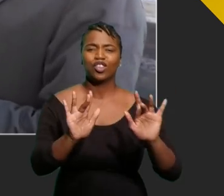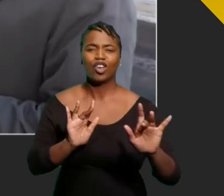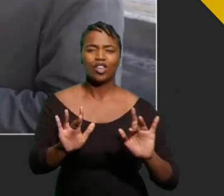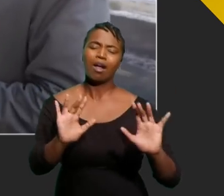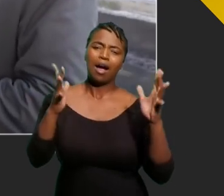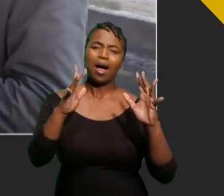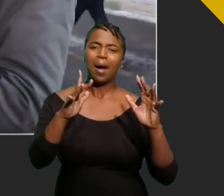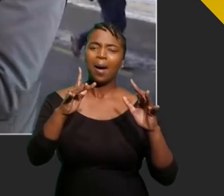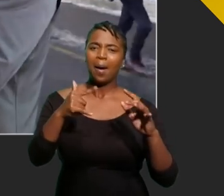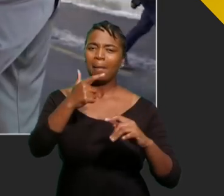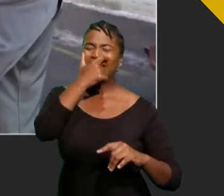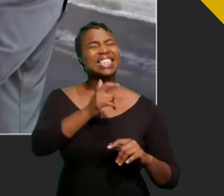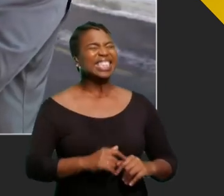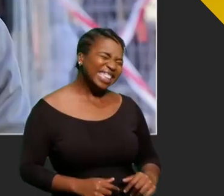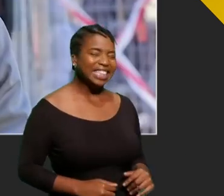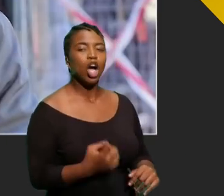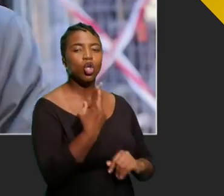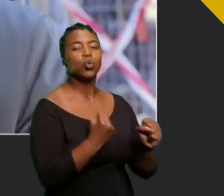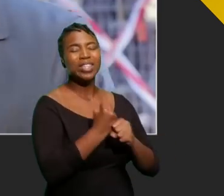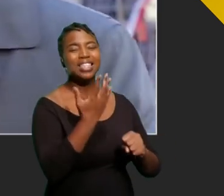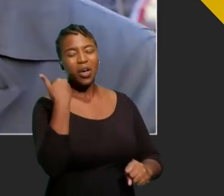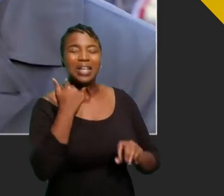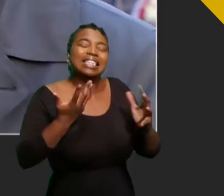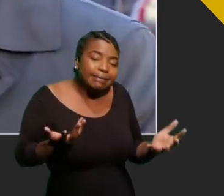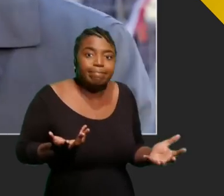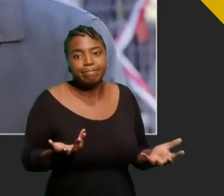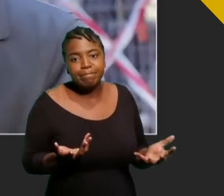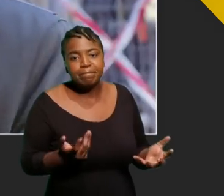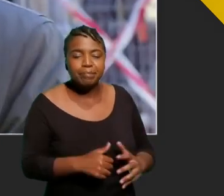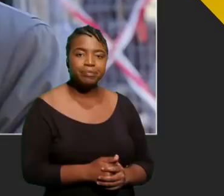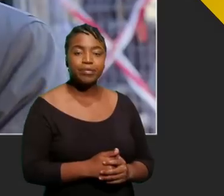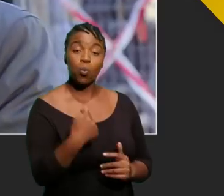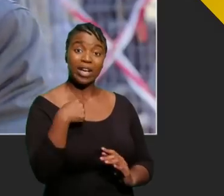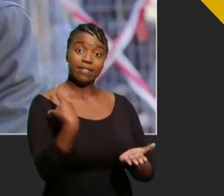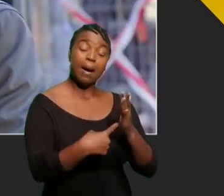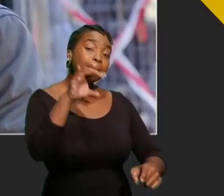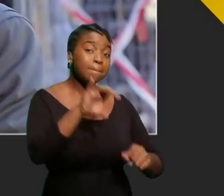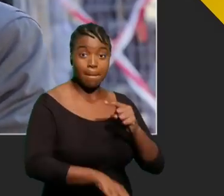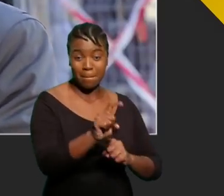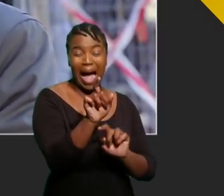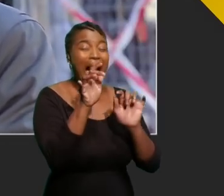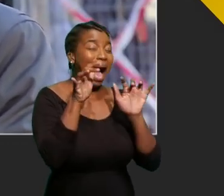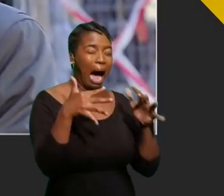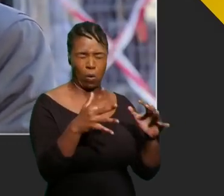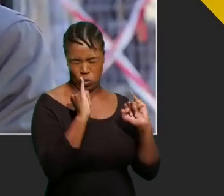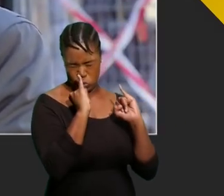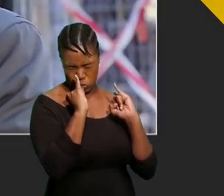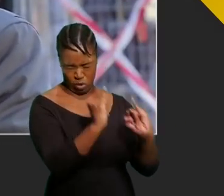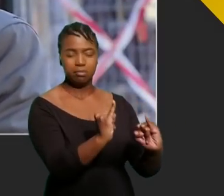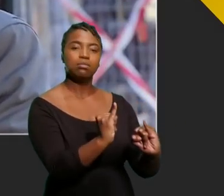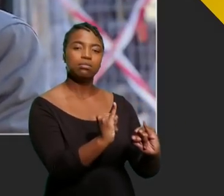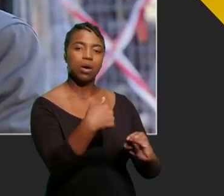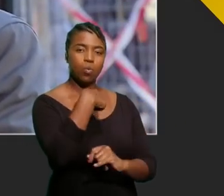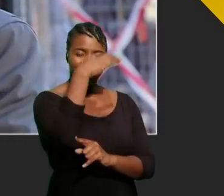his cloak. Yeah, but it's not like that. Two years ago. Well, since then, we've discovered just how awful the